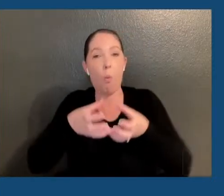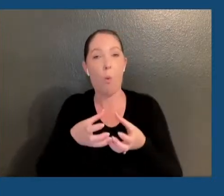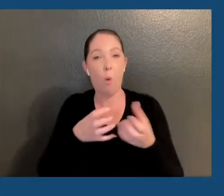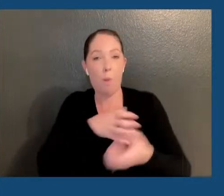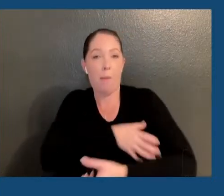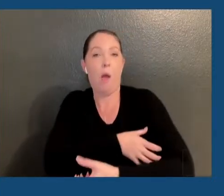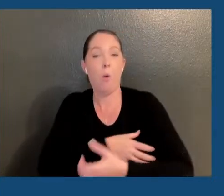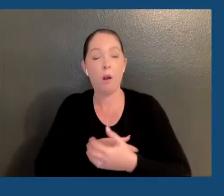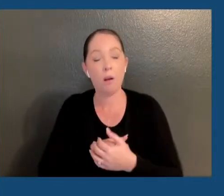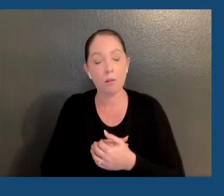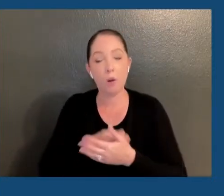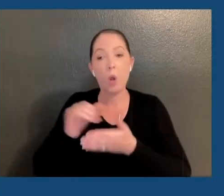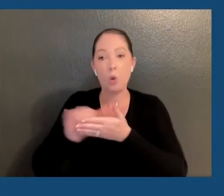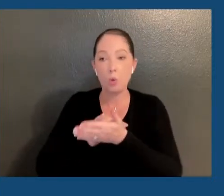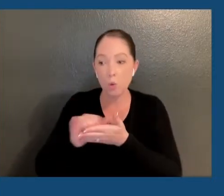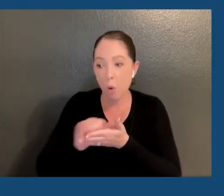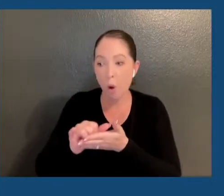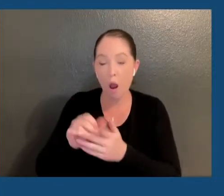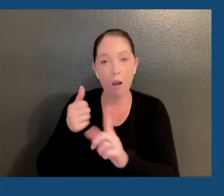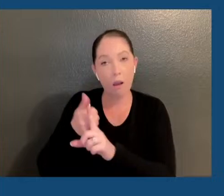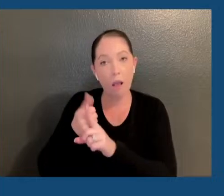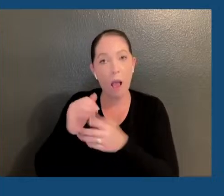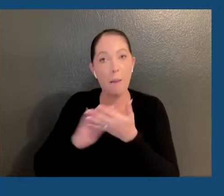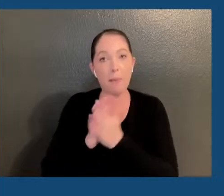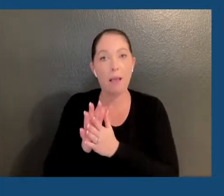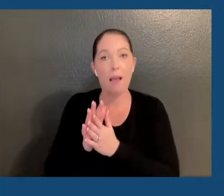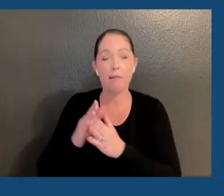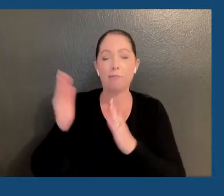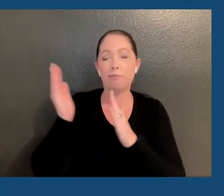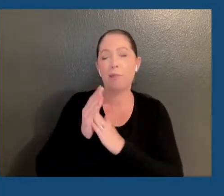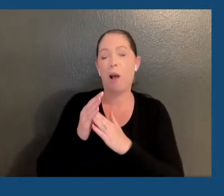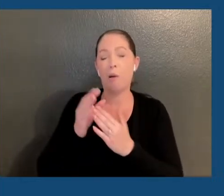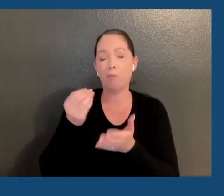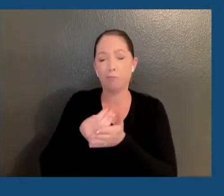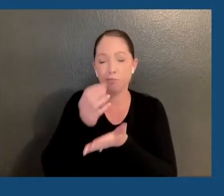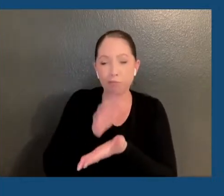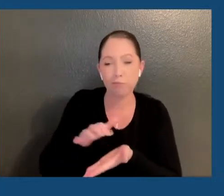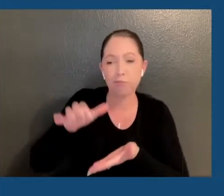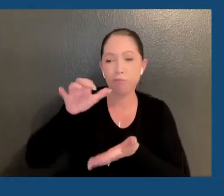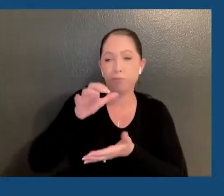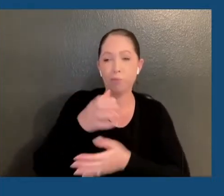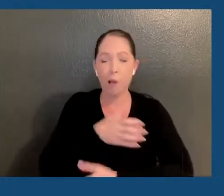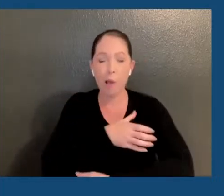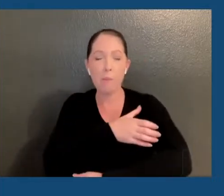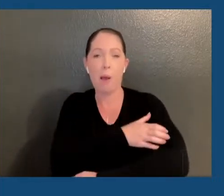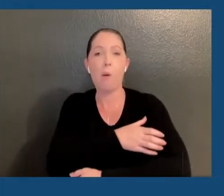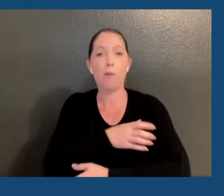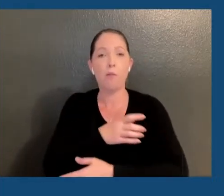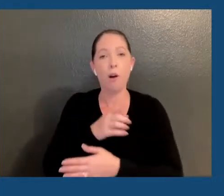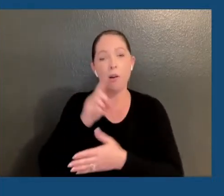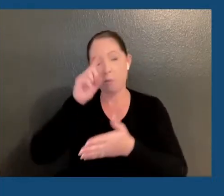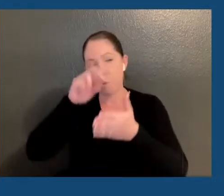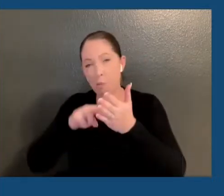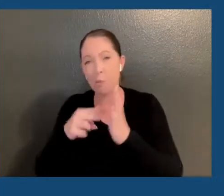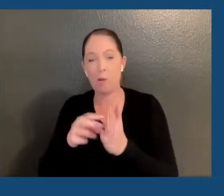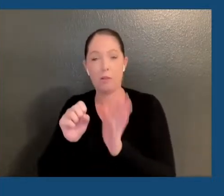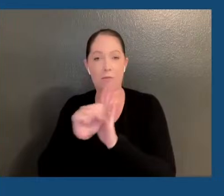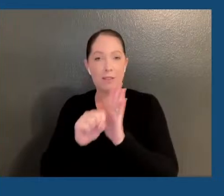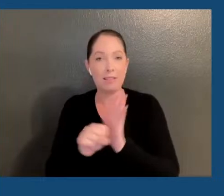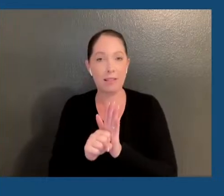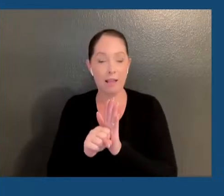greatest, wealthiest, most powerful, and most purposeful states thanks to scientific advances that